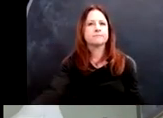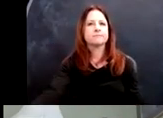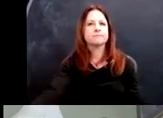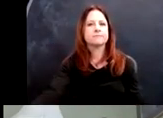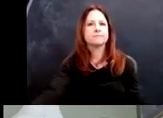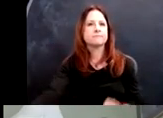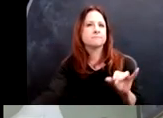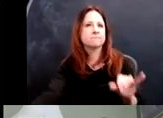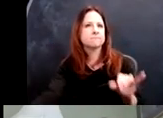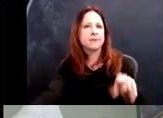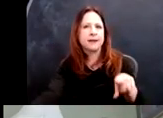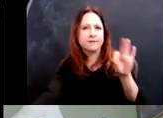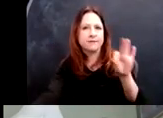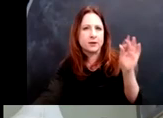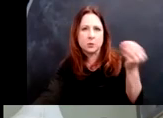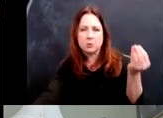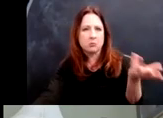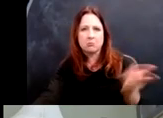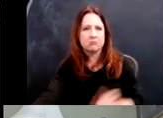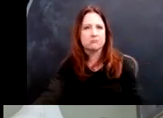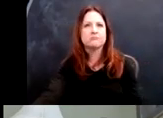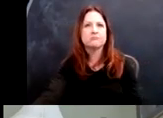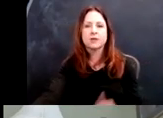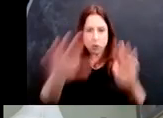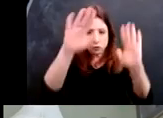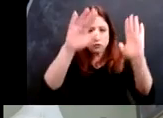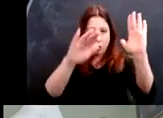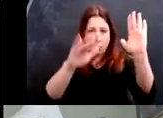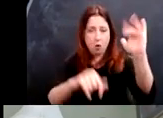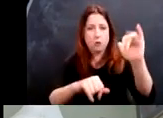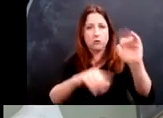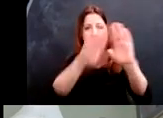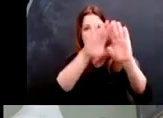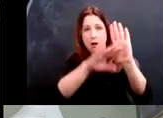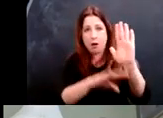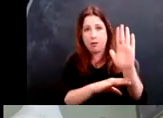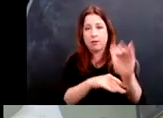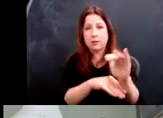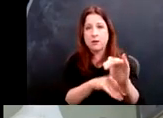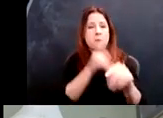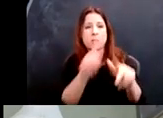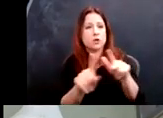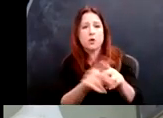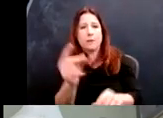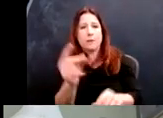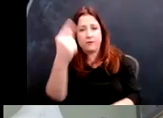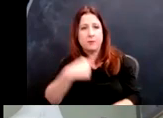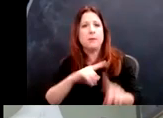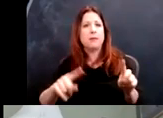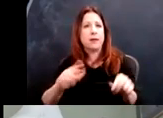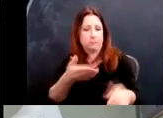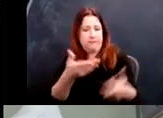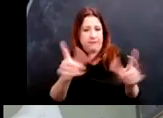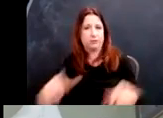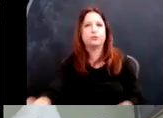not finding it anywhere. Keep scrolling and answer all the questions. Keep scrolling. Yeah, it didn't show up immediately for me, but then it did